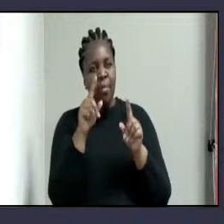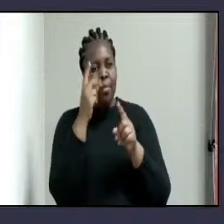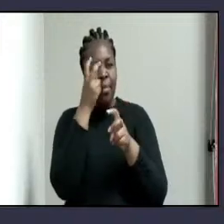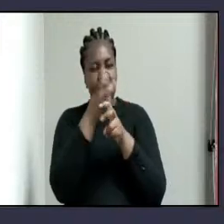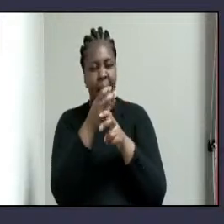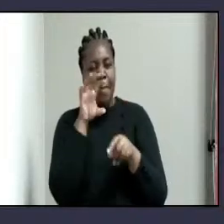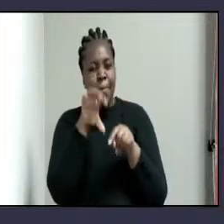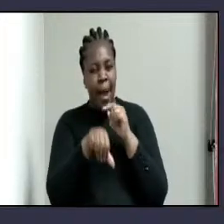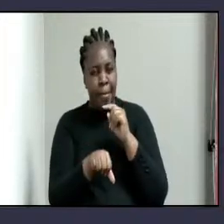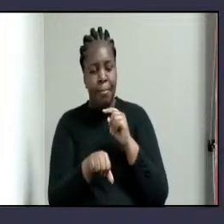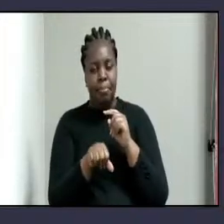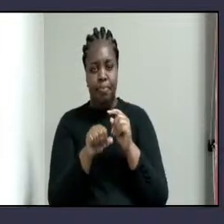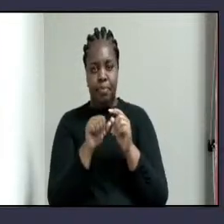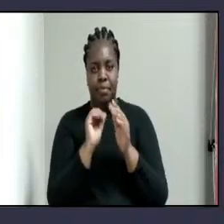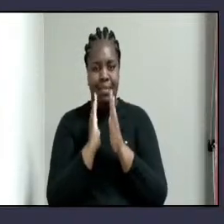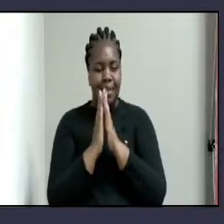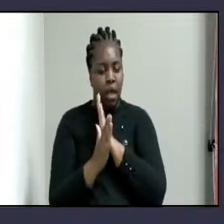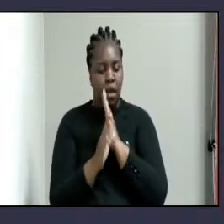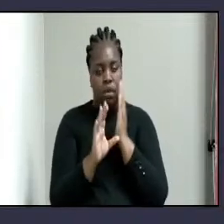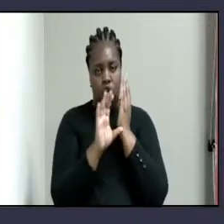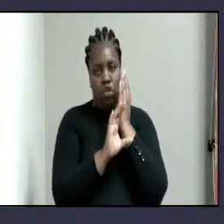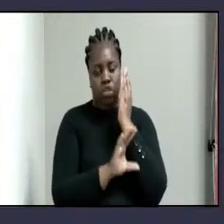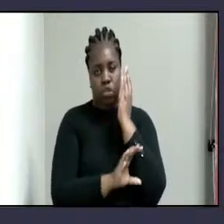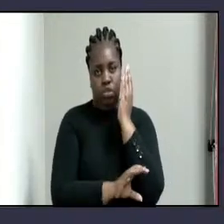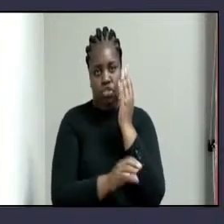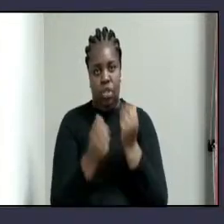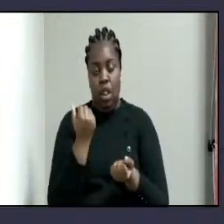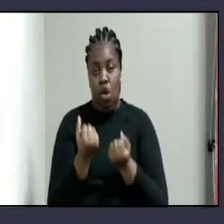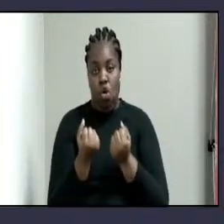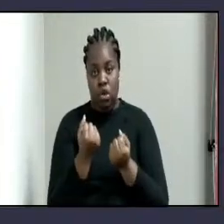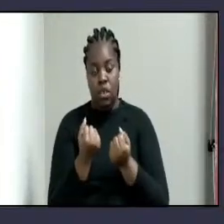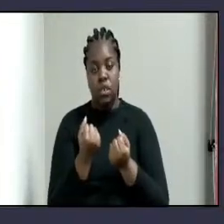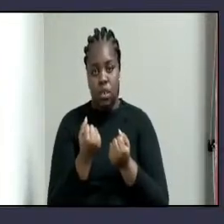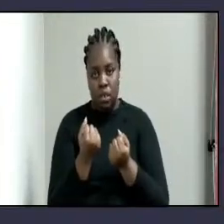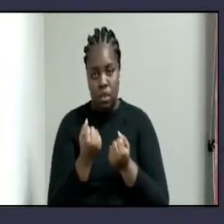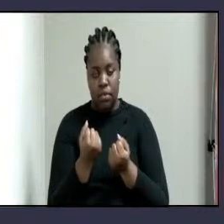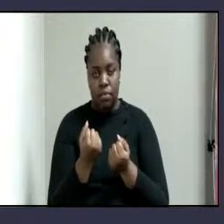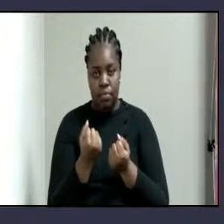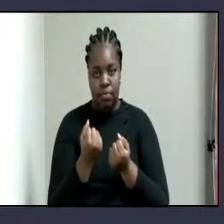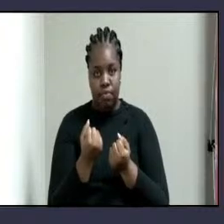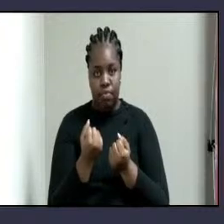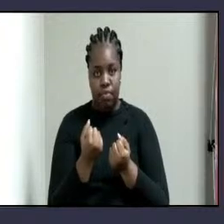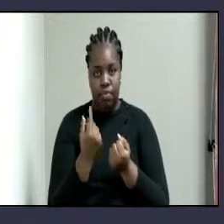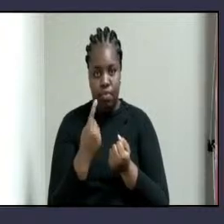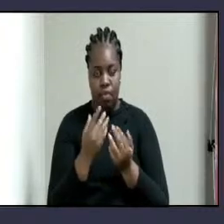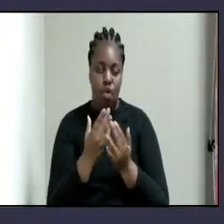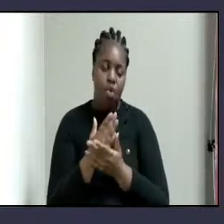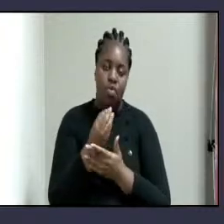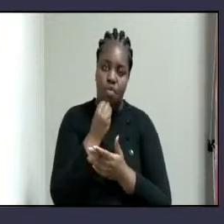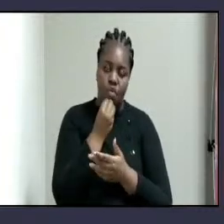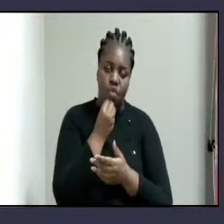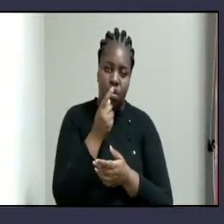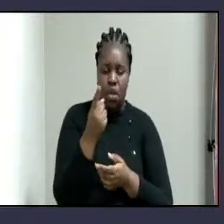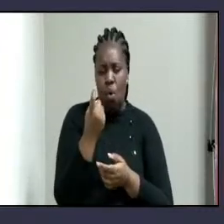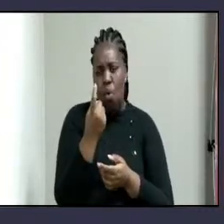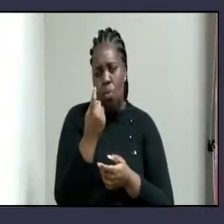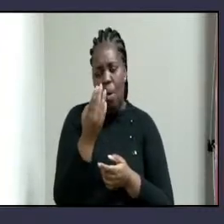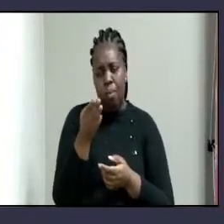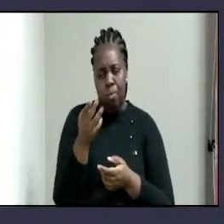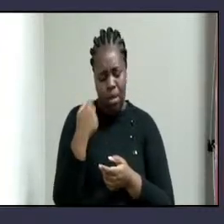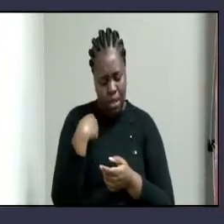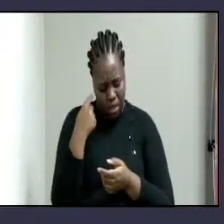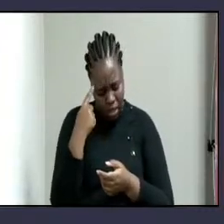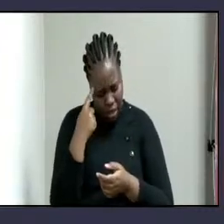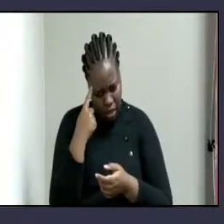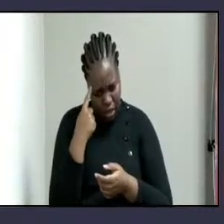difficult to find any direct Constitutional Court judgment in terms of the right to food. The only one that is currently there, I think,